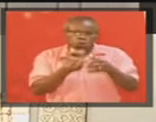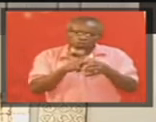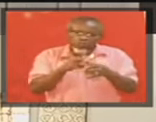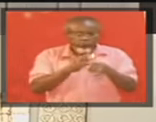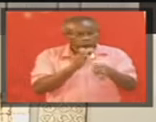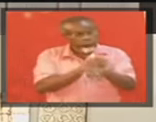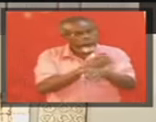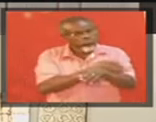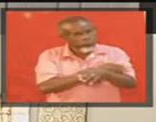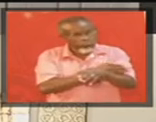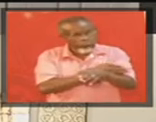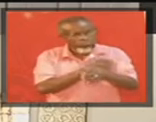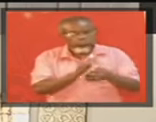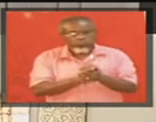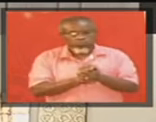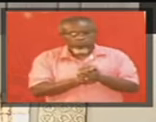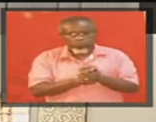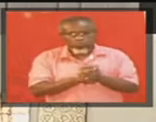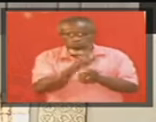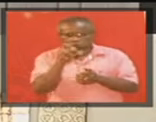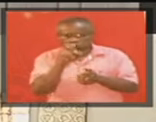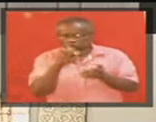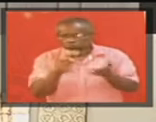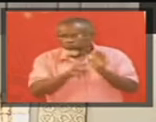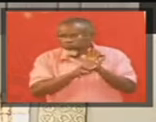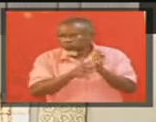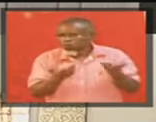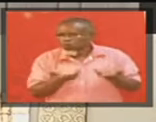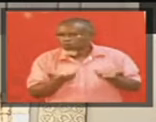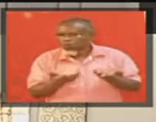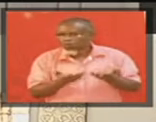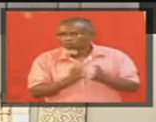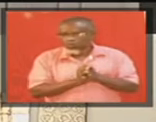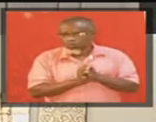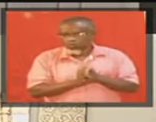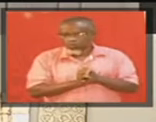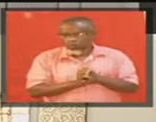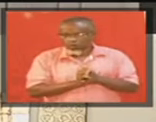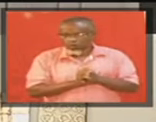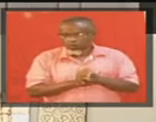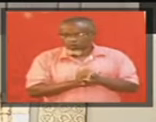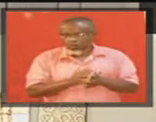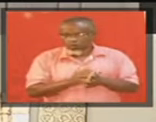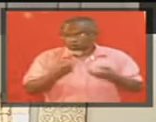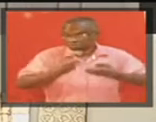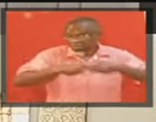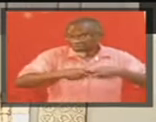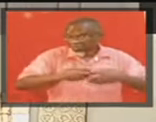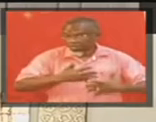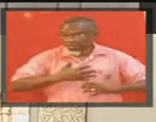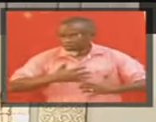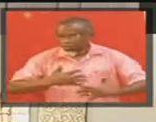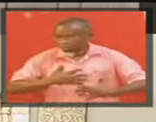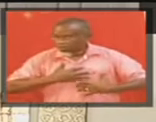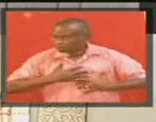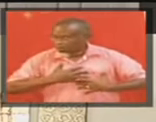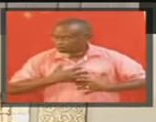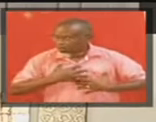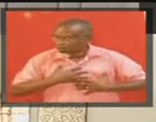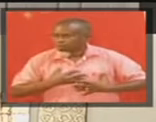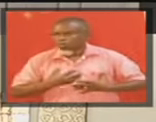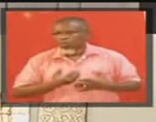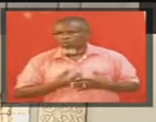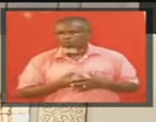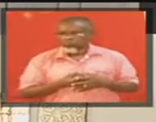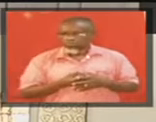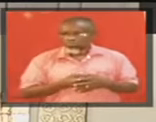them questions like, do you have any shortness of breath? Do you have any difficulty breathing? Any fever? And it's quite an extensive list. And the list is to